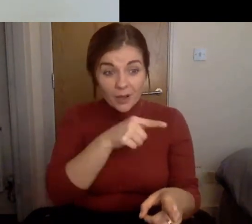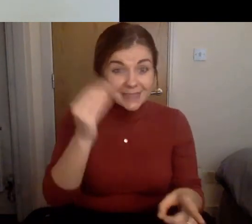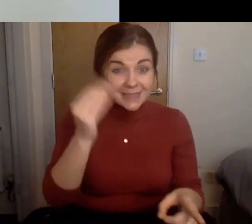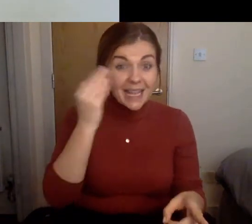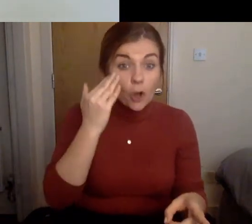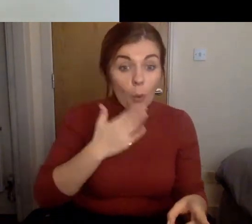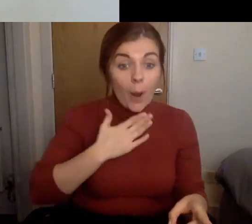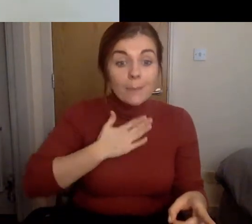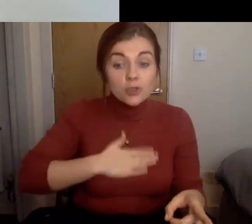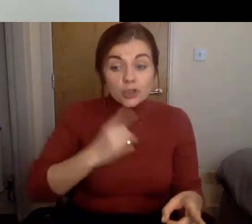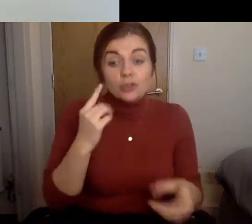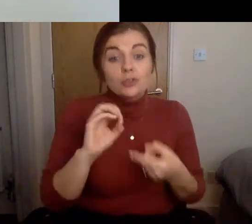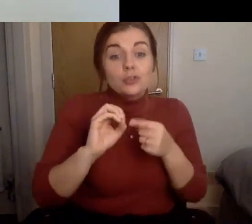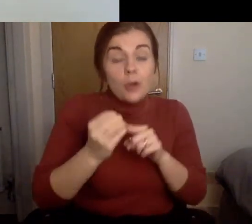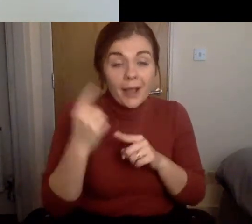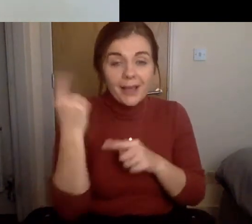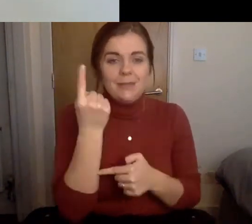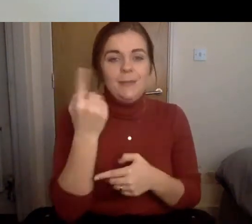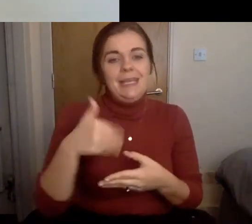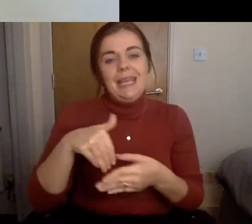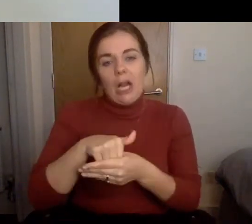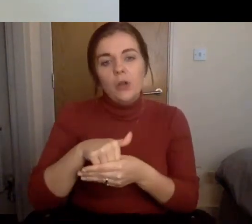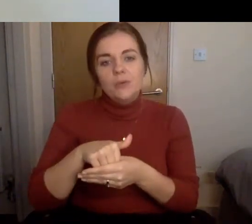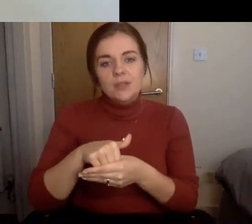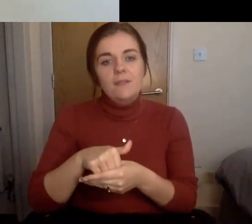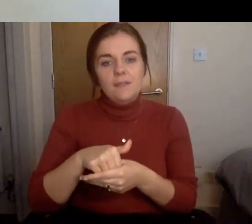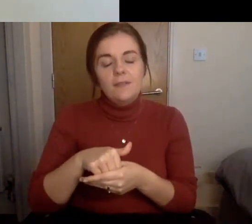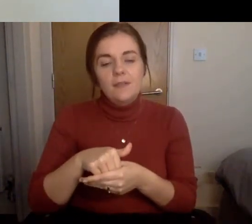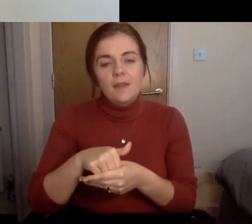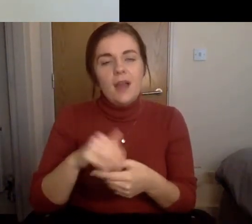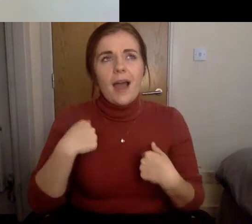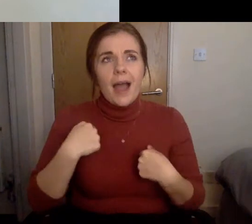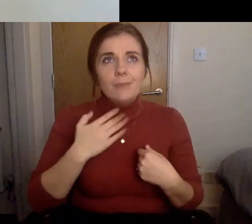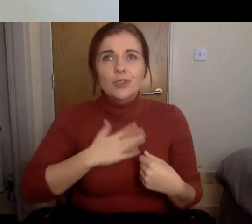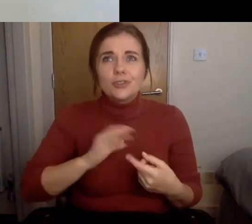be inclusive, and you're trying to